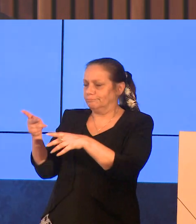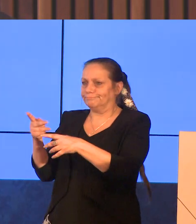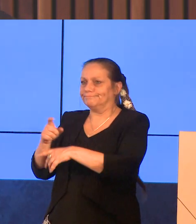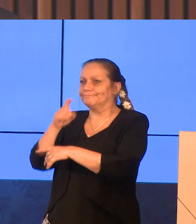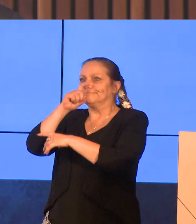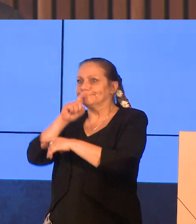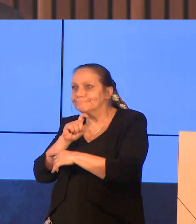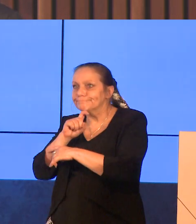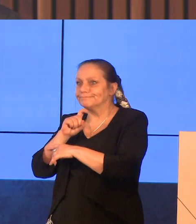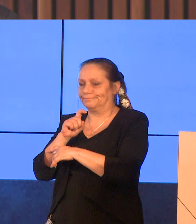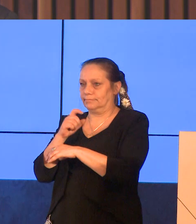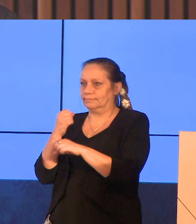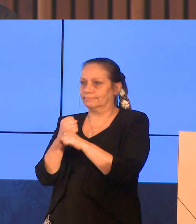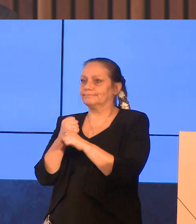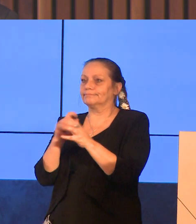guarantee,